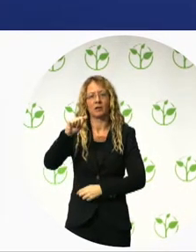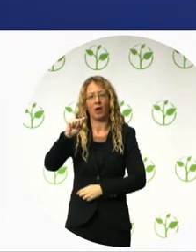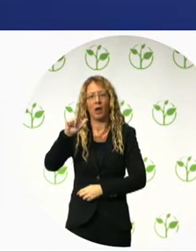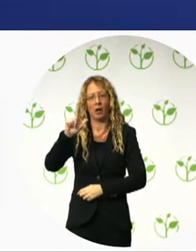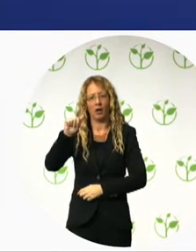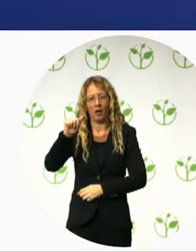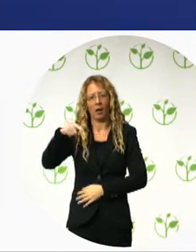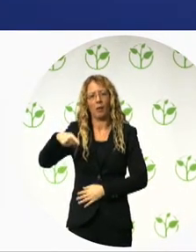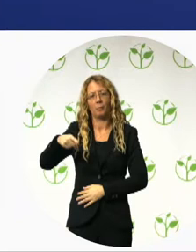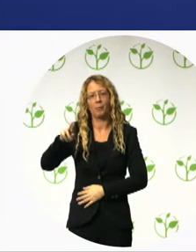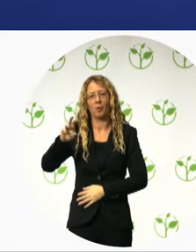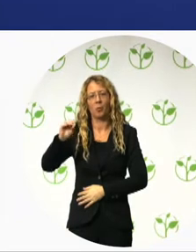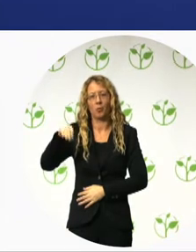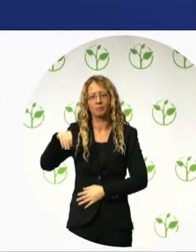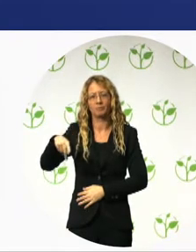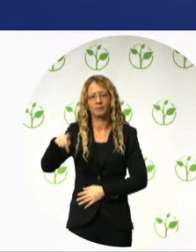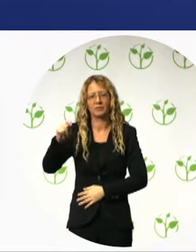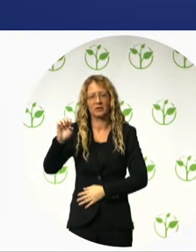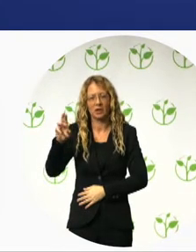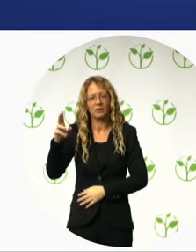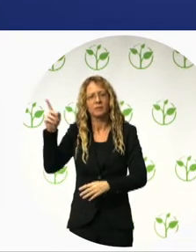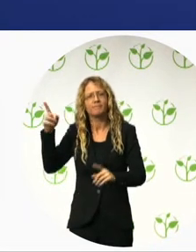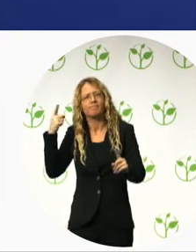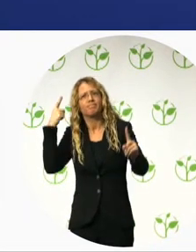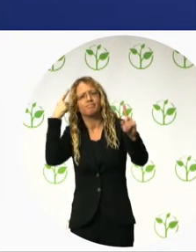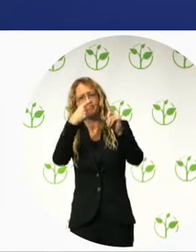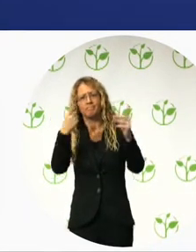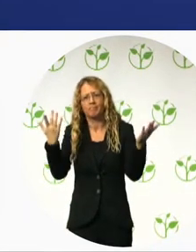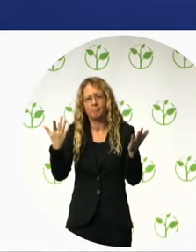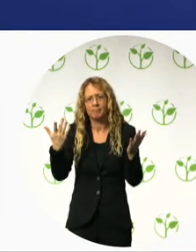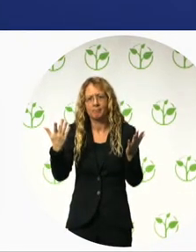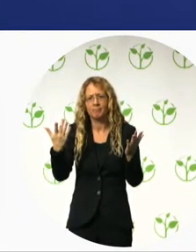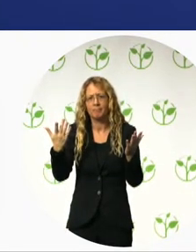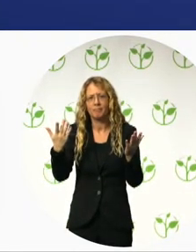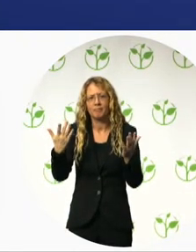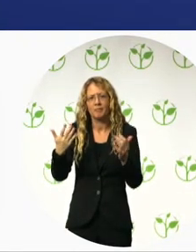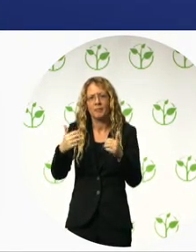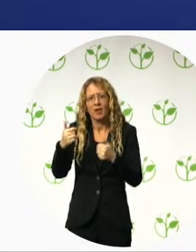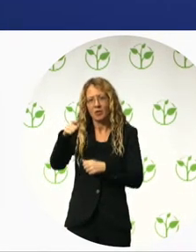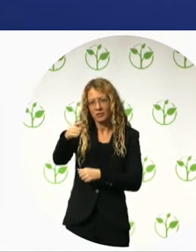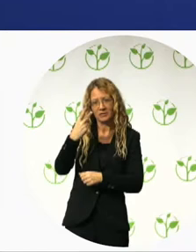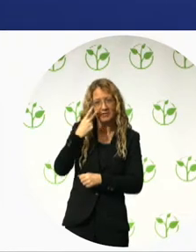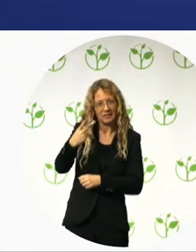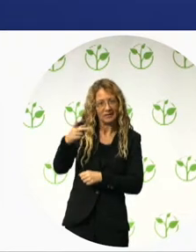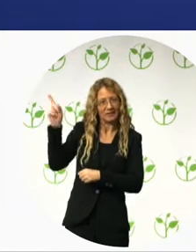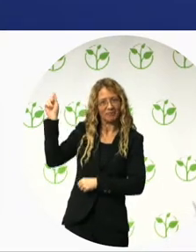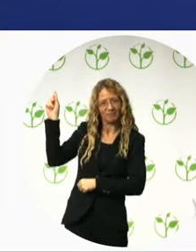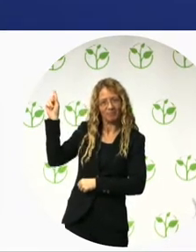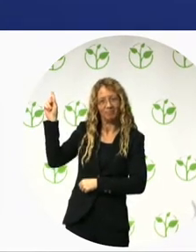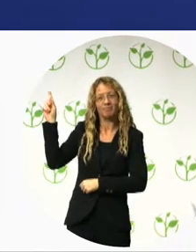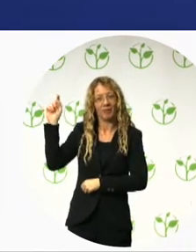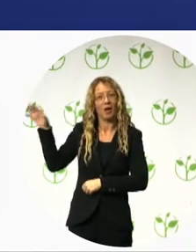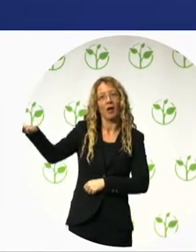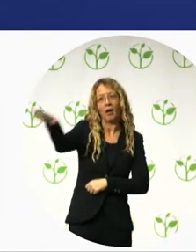everyone. Throughout her career, she's worked with innovative companies using her leadership roles to ensure accessibility for